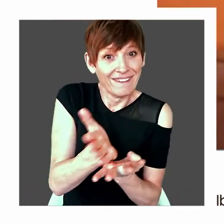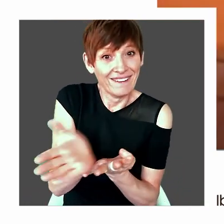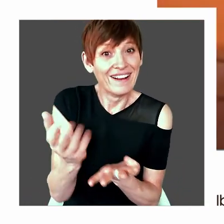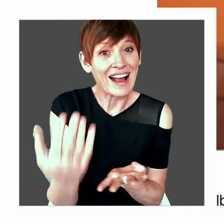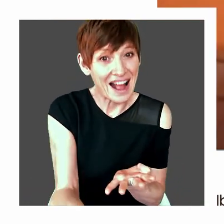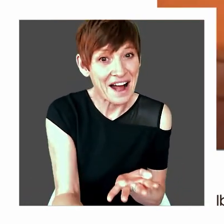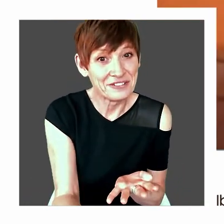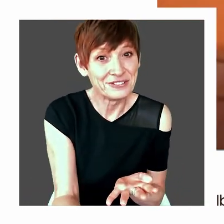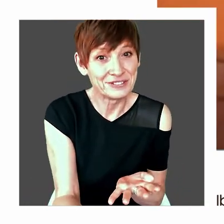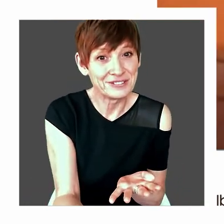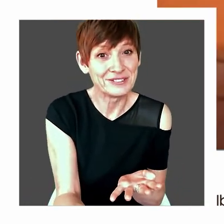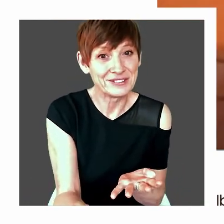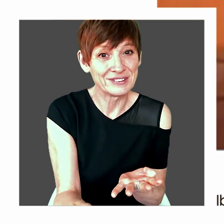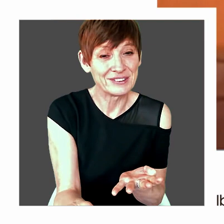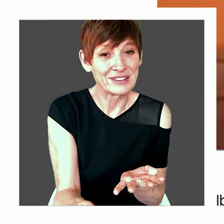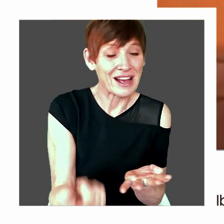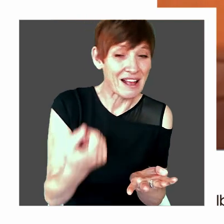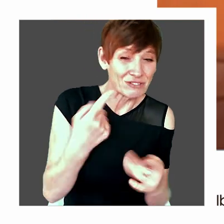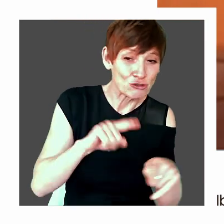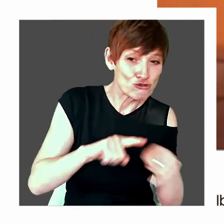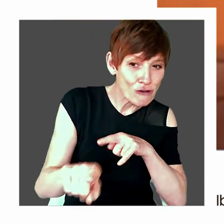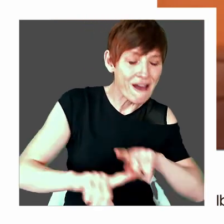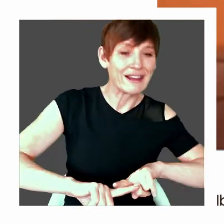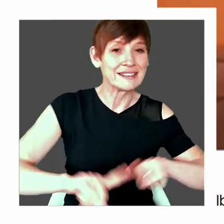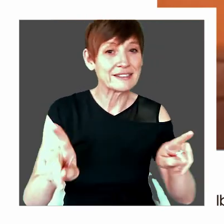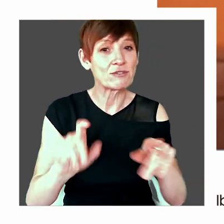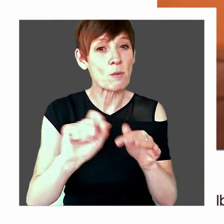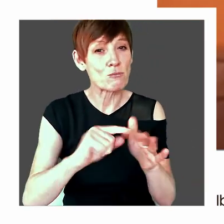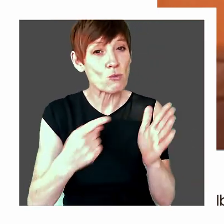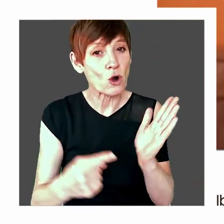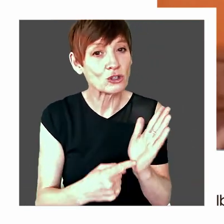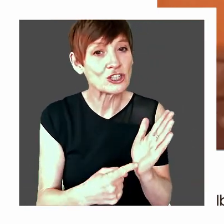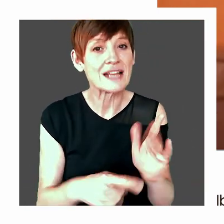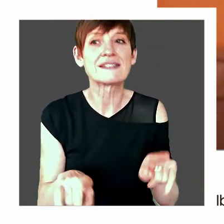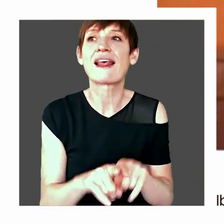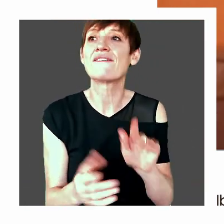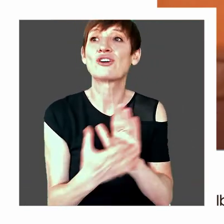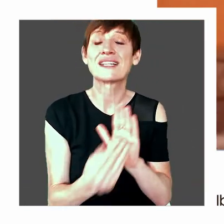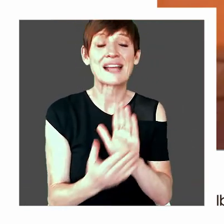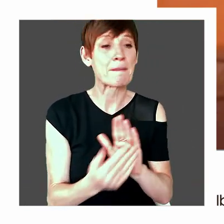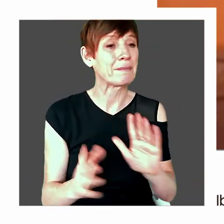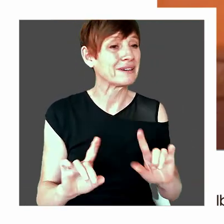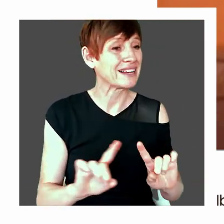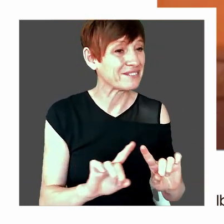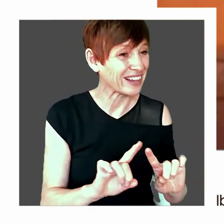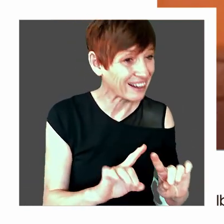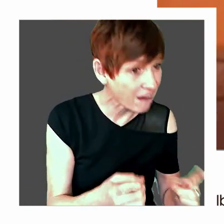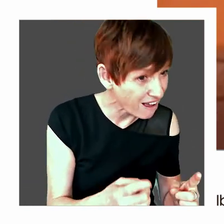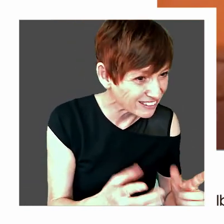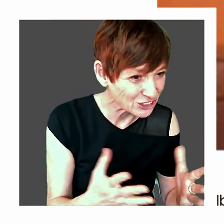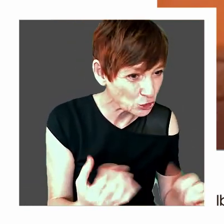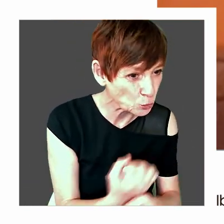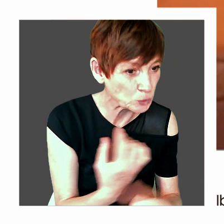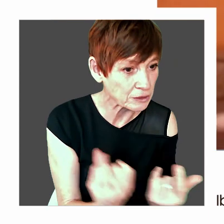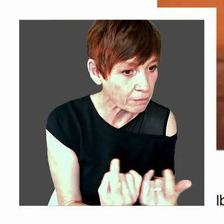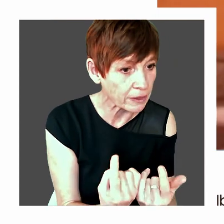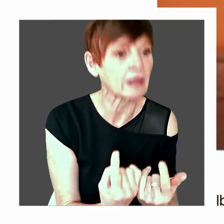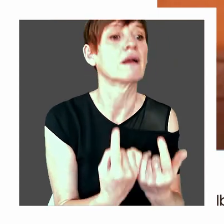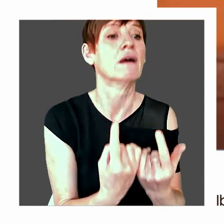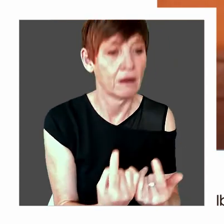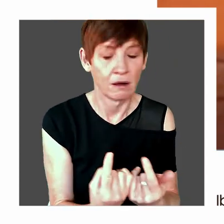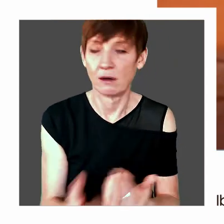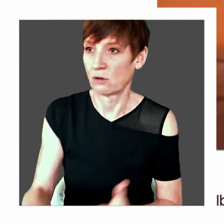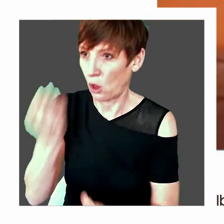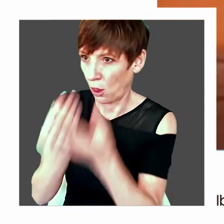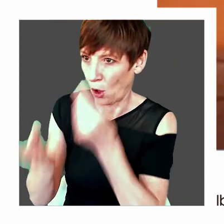really throw myself at loads of different projects, and if there's something I can't do, learning it, which is why there's